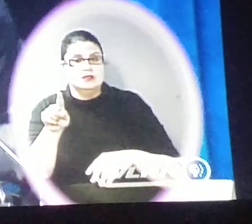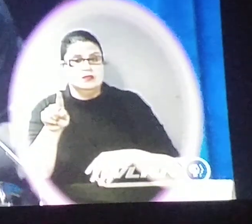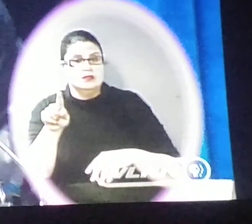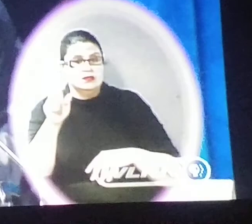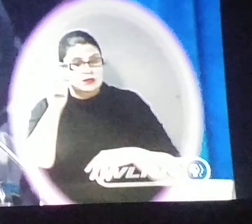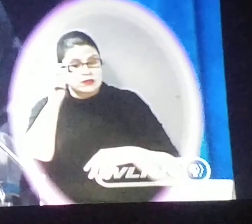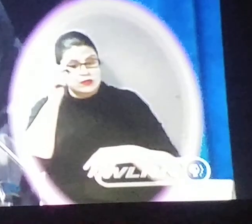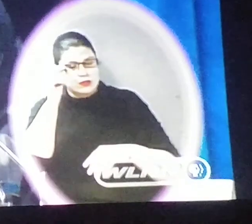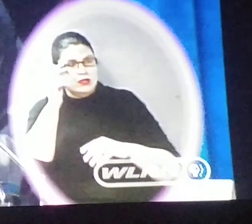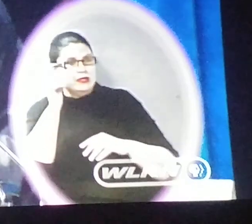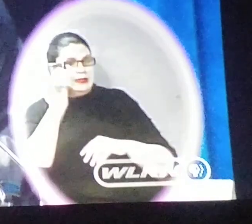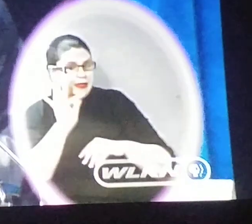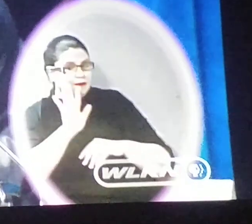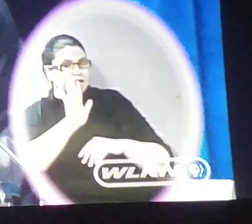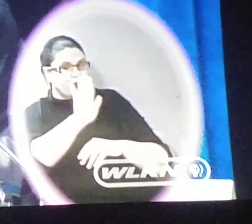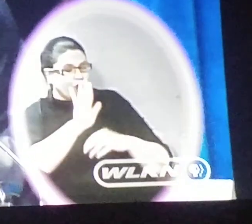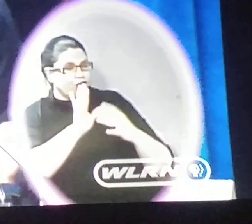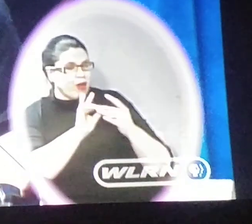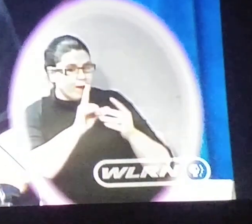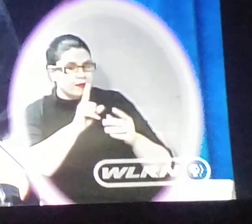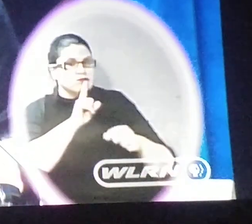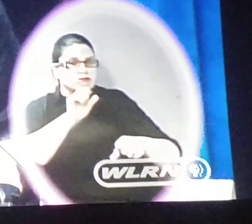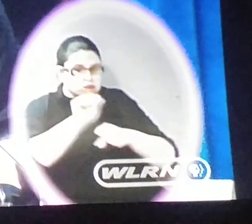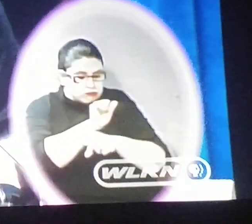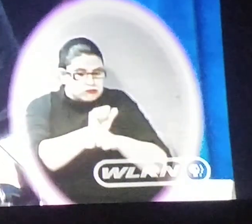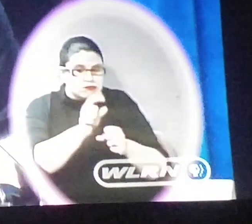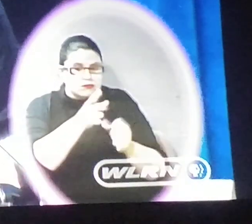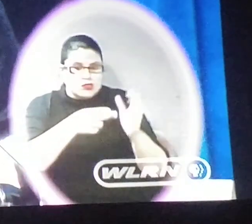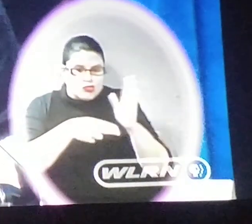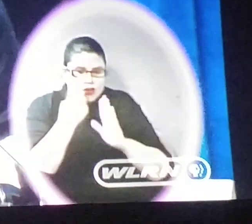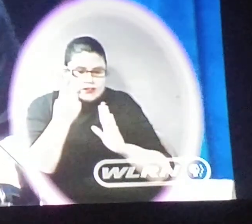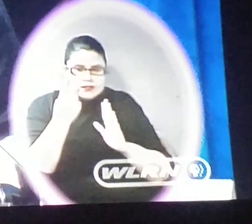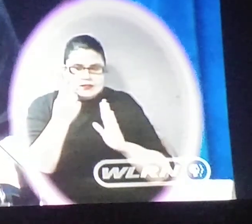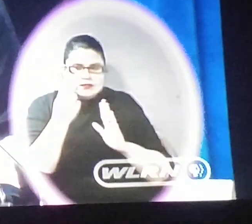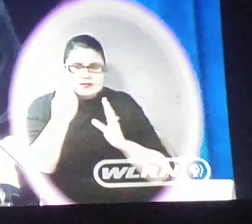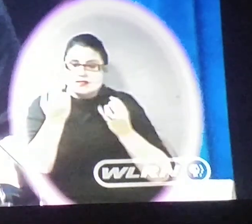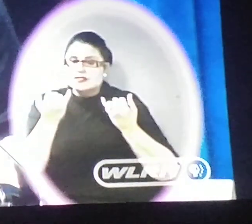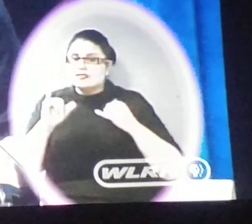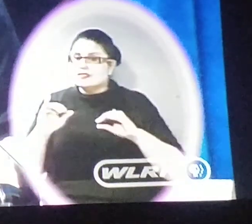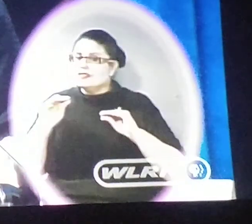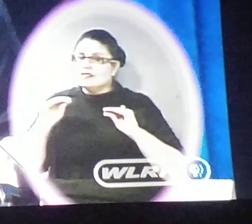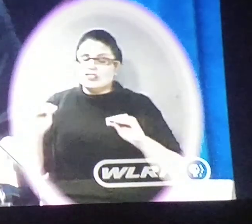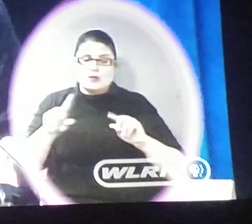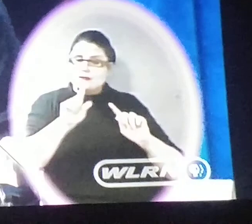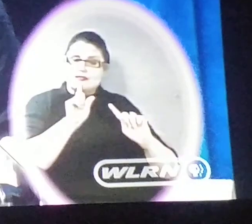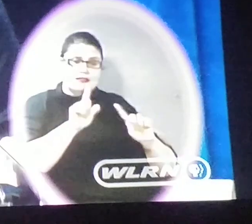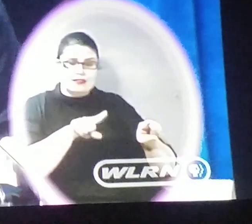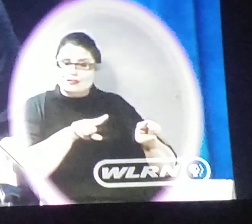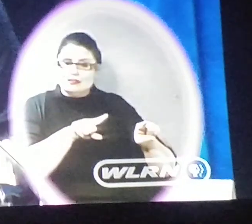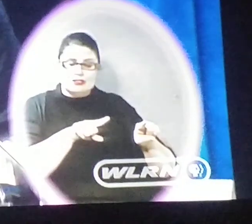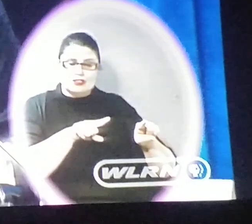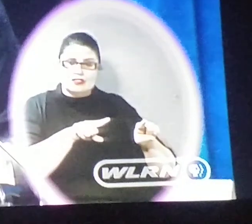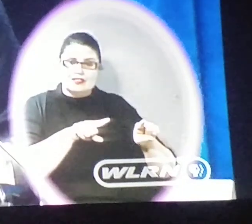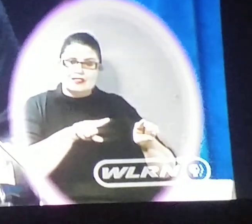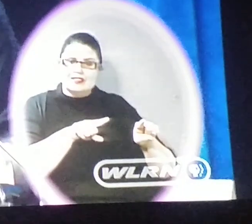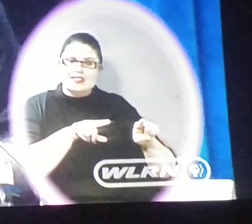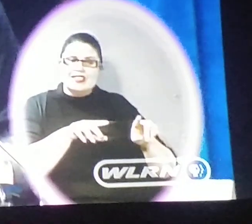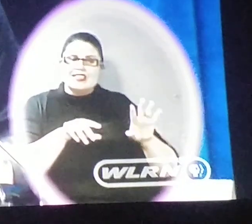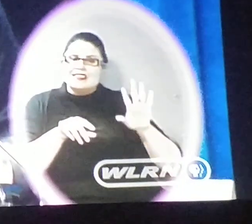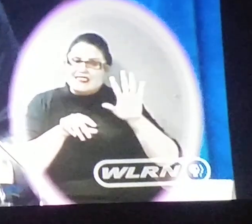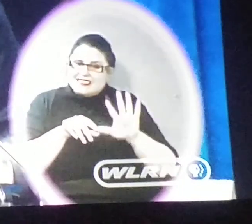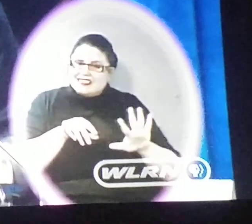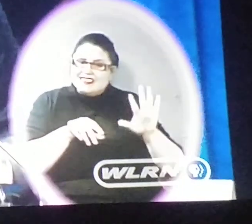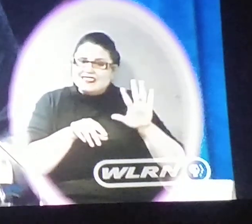now is accurate, she still hasn't received an answer. Now, this incident took place in